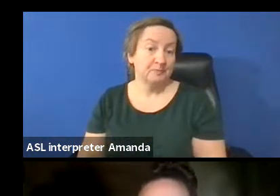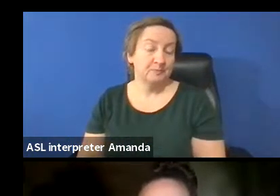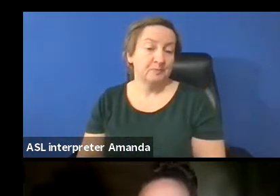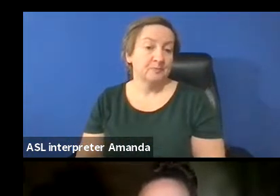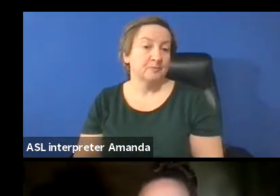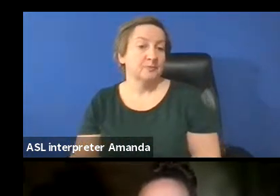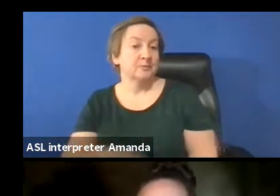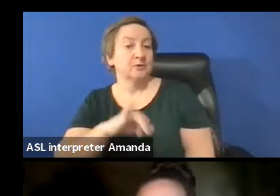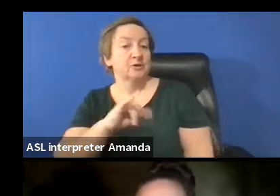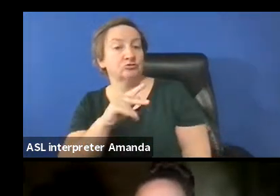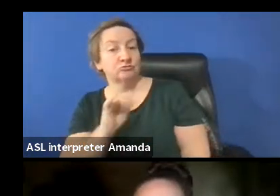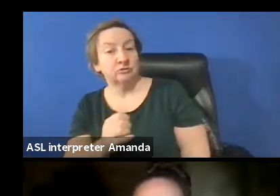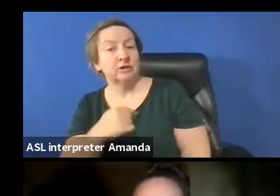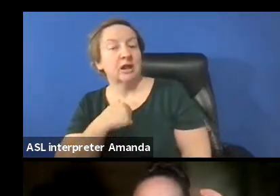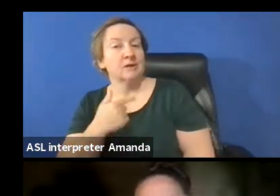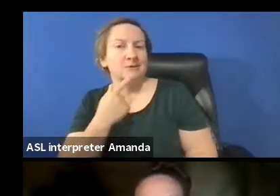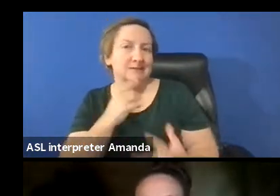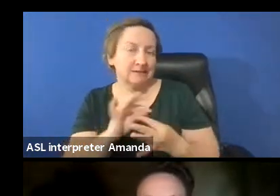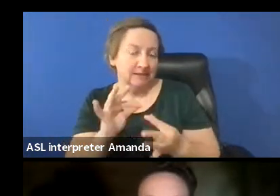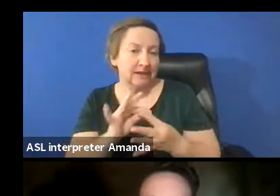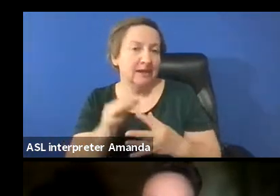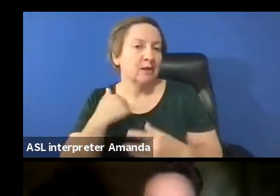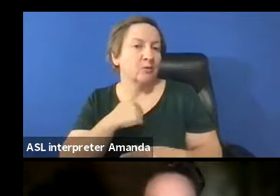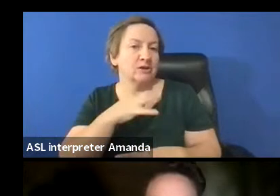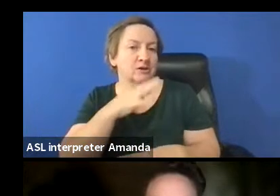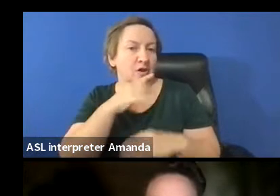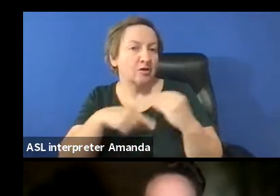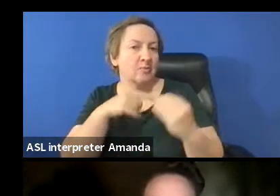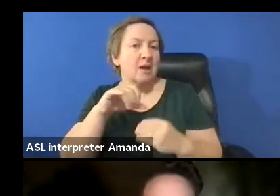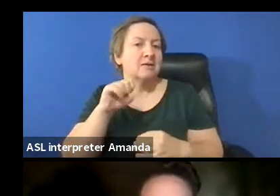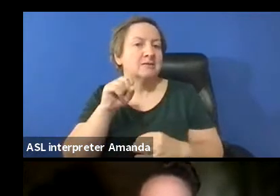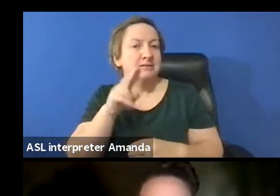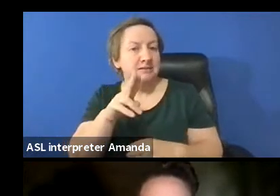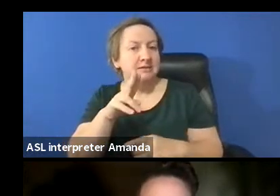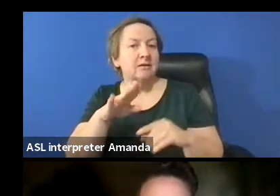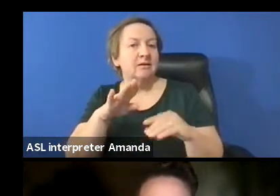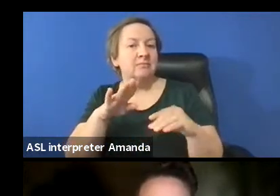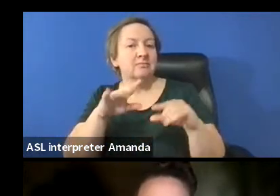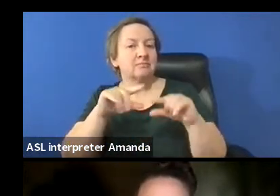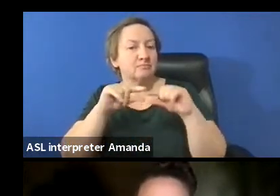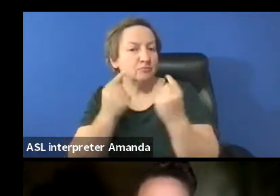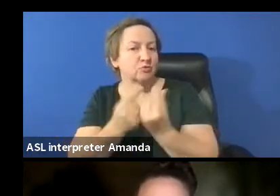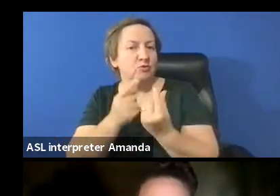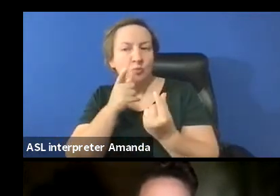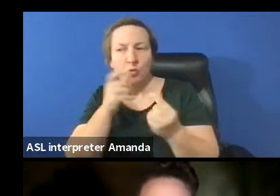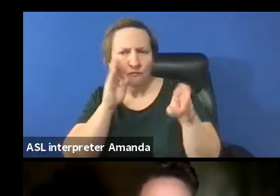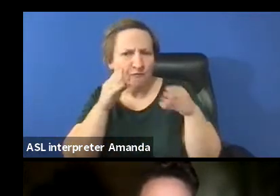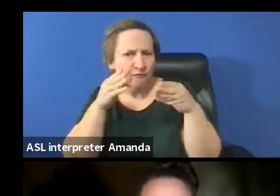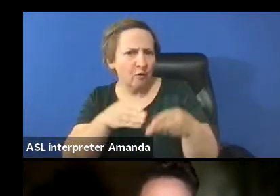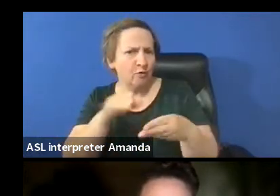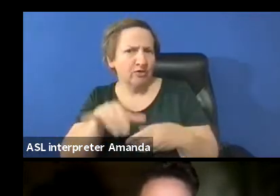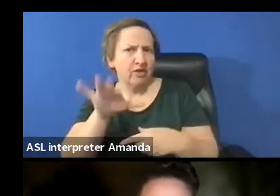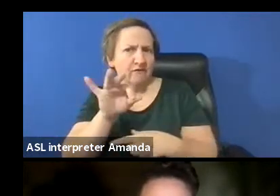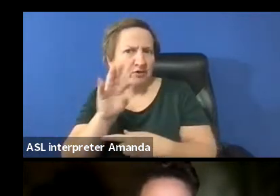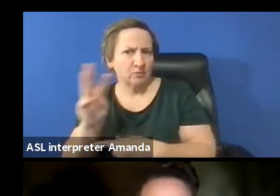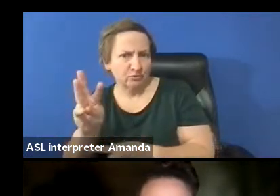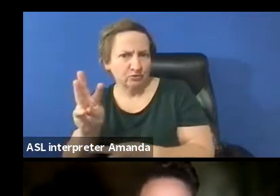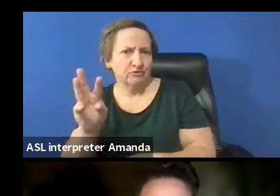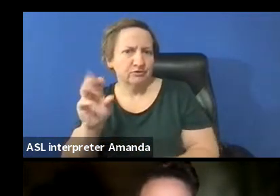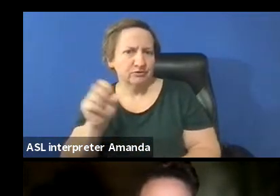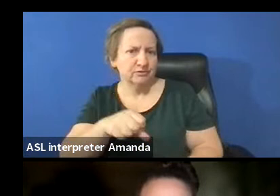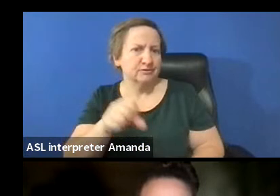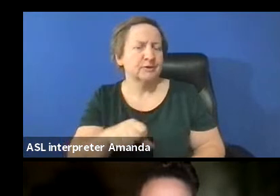I was going to say, we talked about having a subgroup focused on this framework.